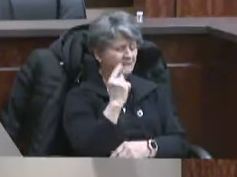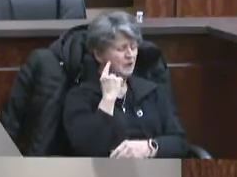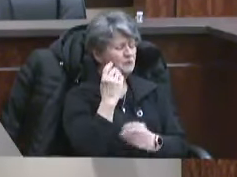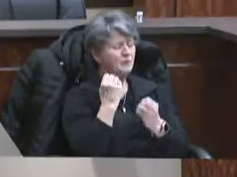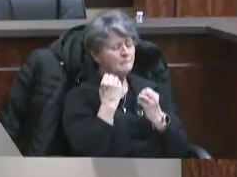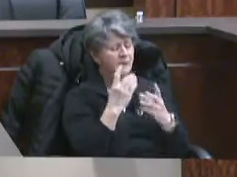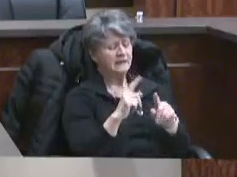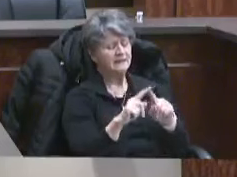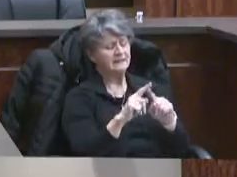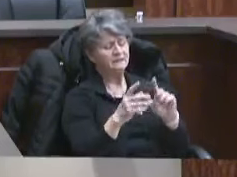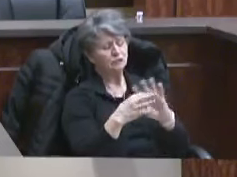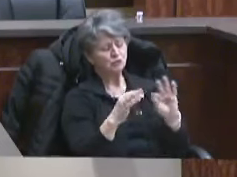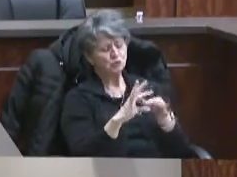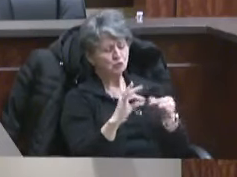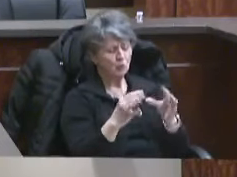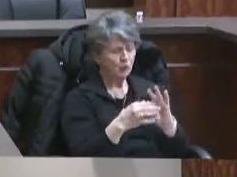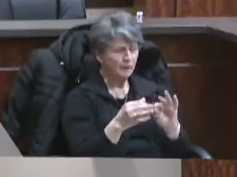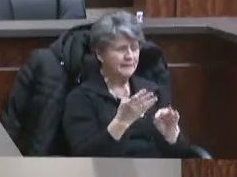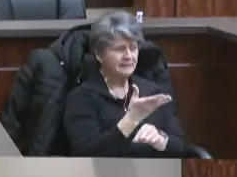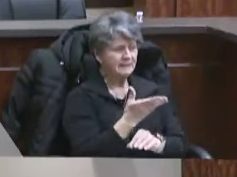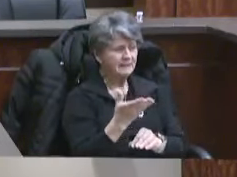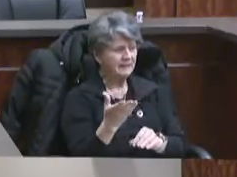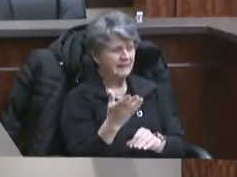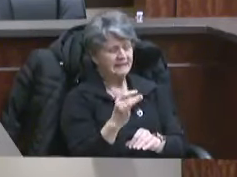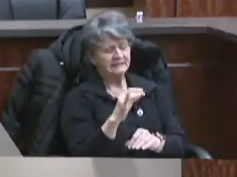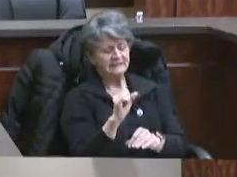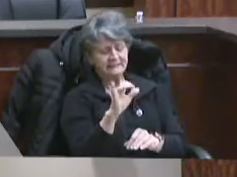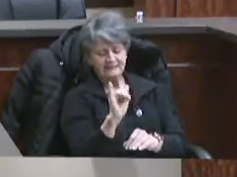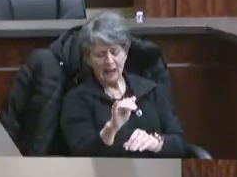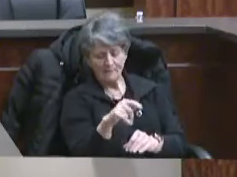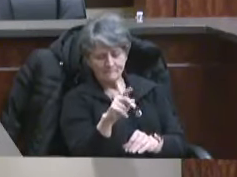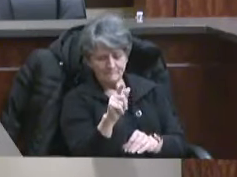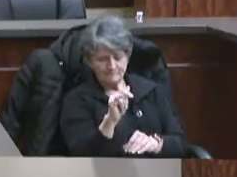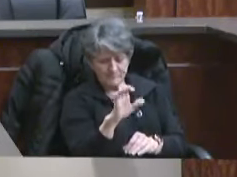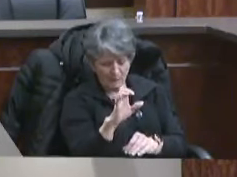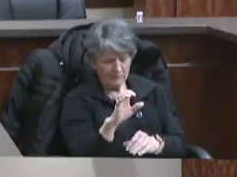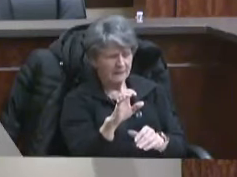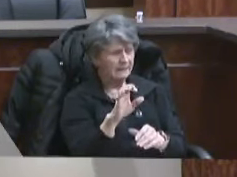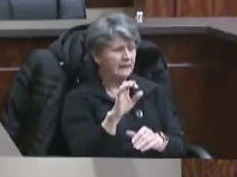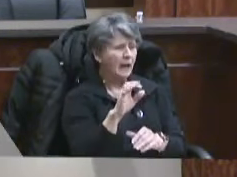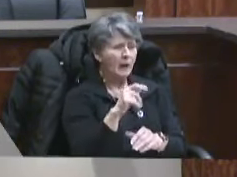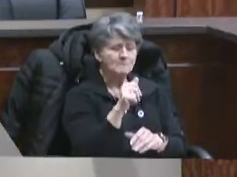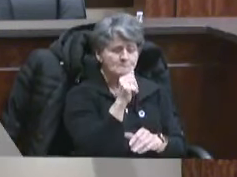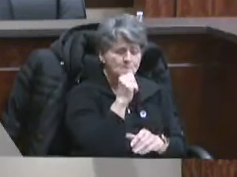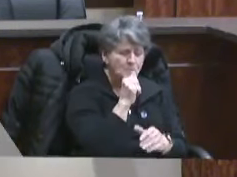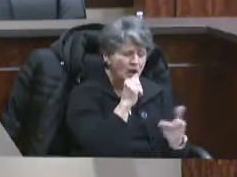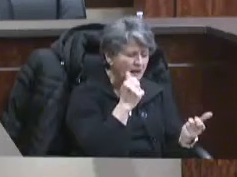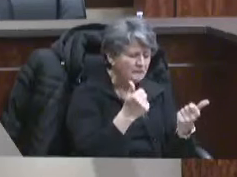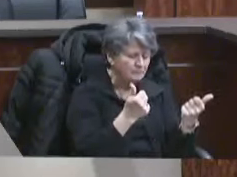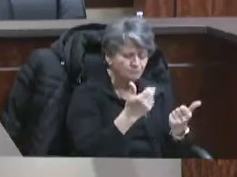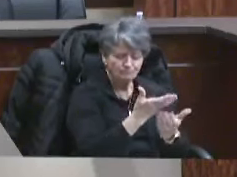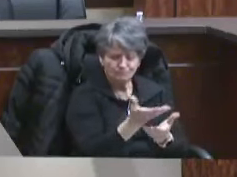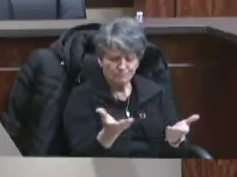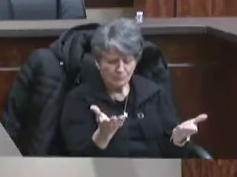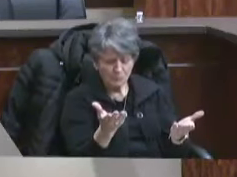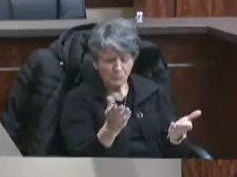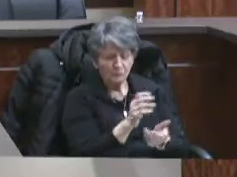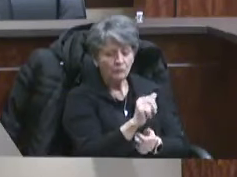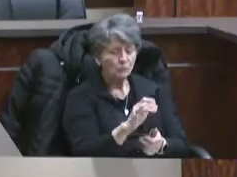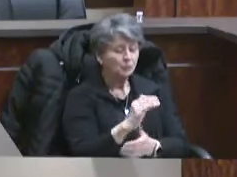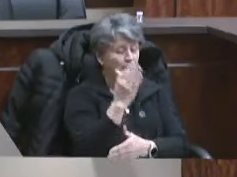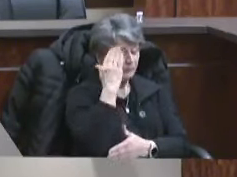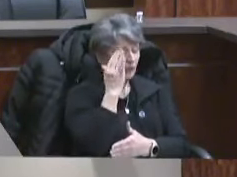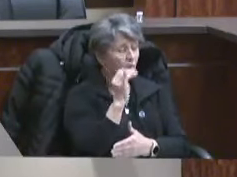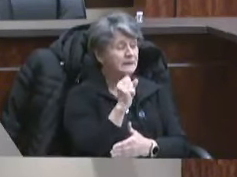and scenarios, and is it public, is it private? All I know is that these